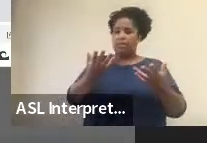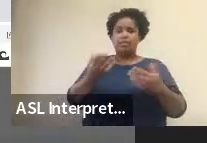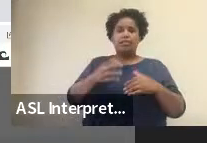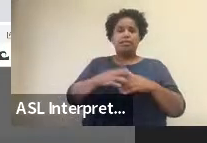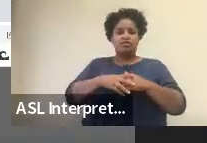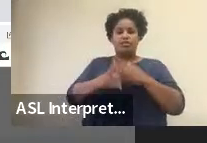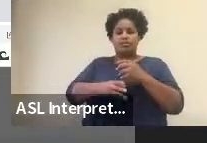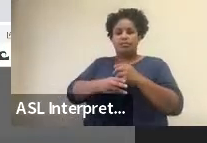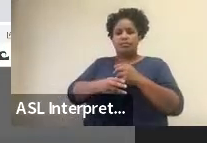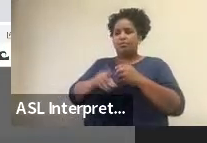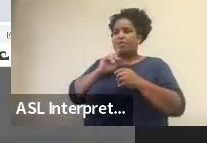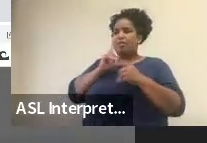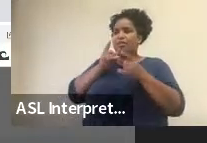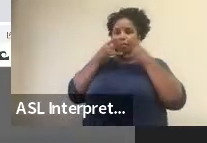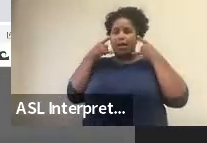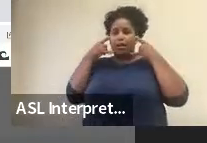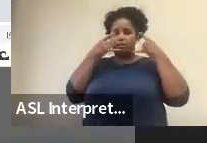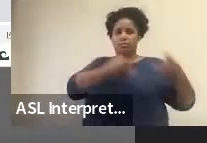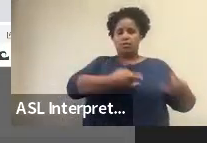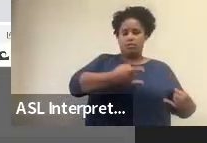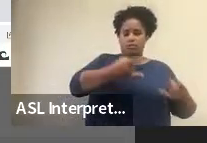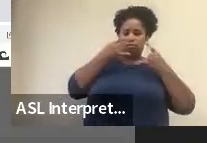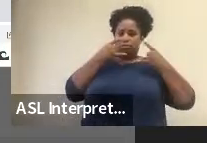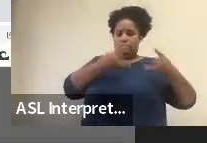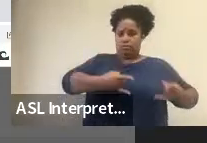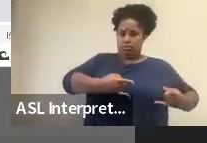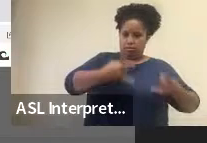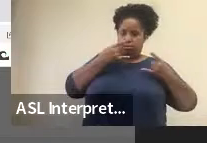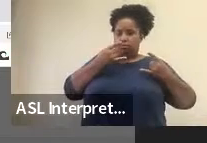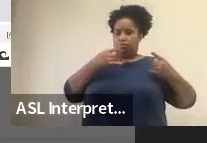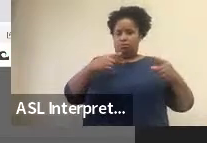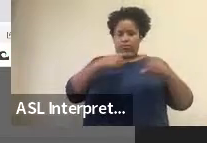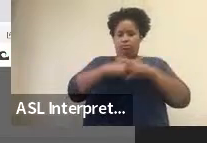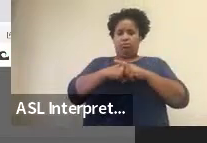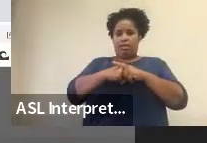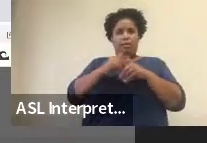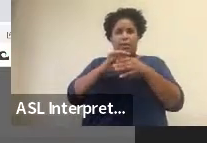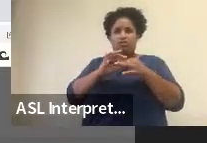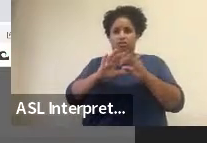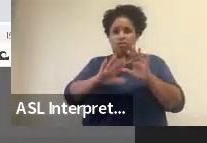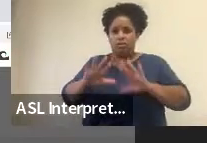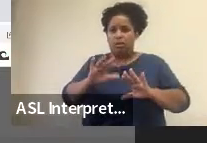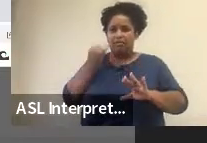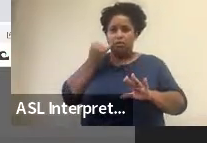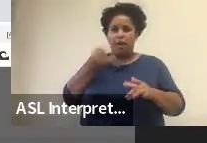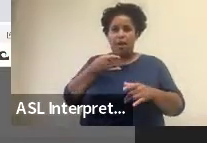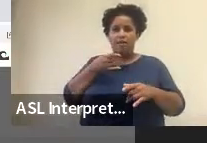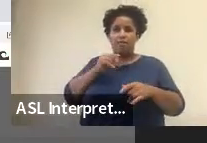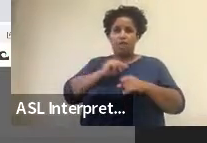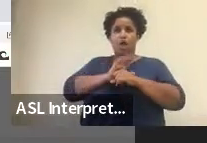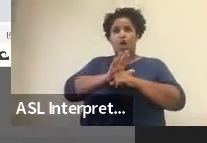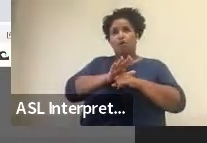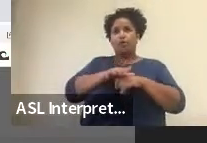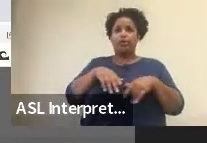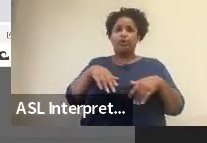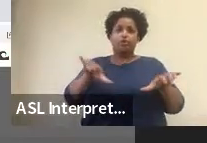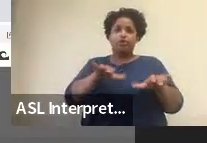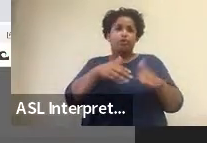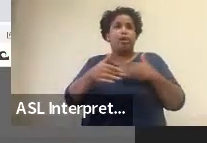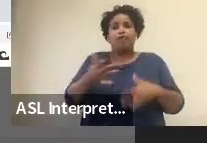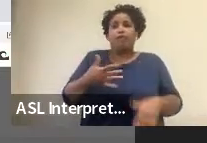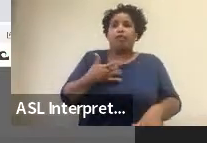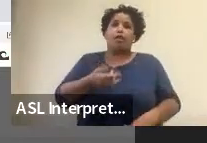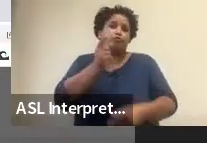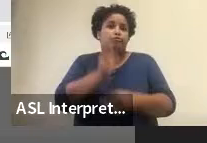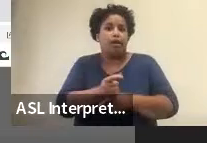on the masking piece, and the messaging ends up being, you know, if you have COVID, do whatever you think is right. Like if you